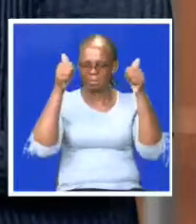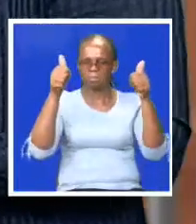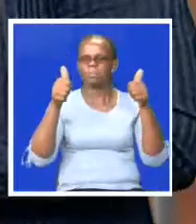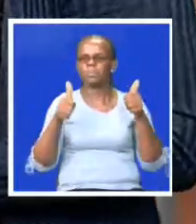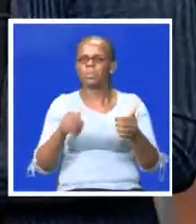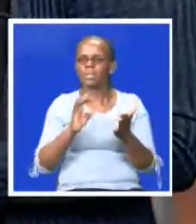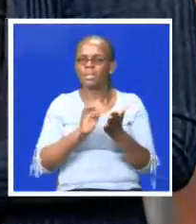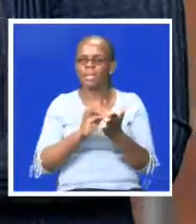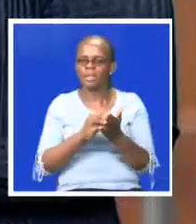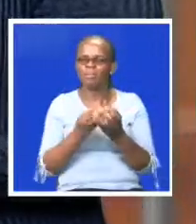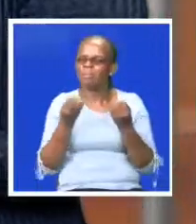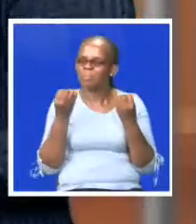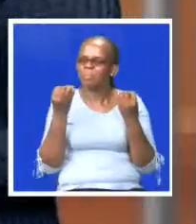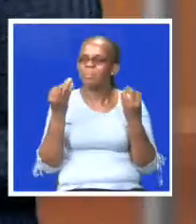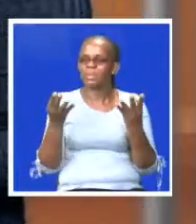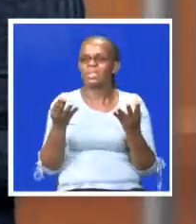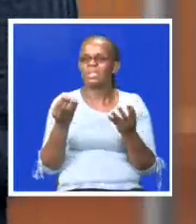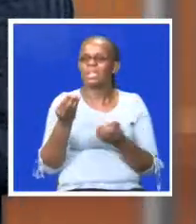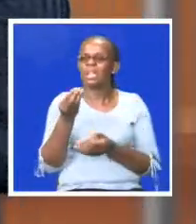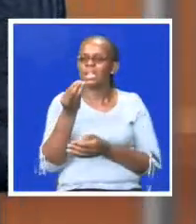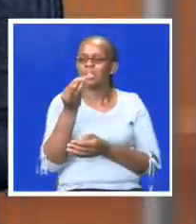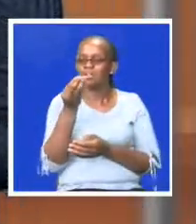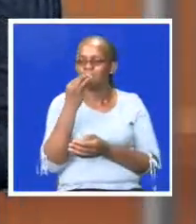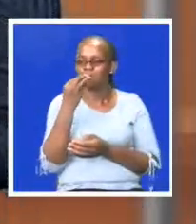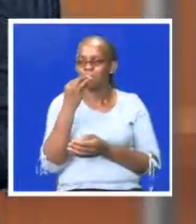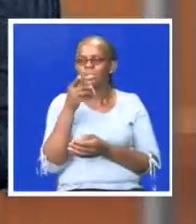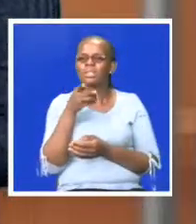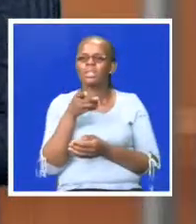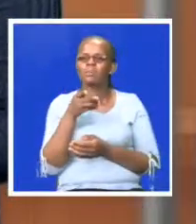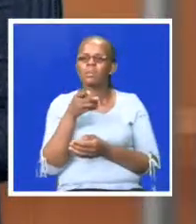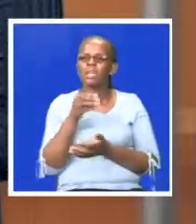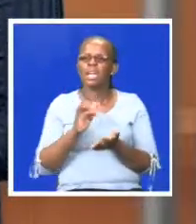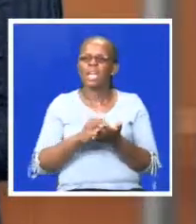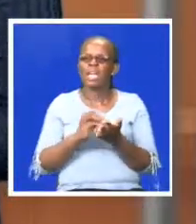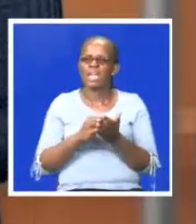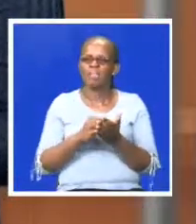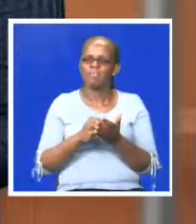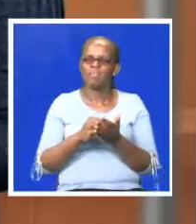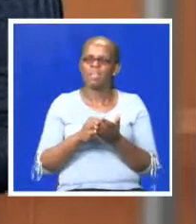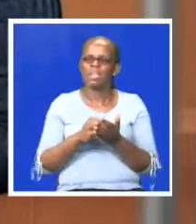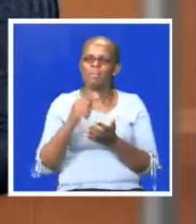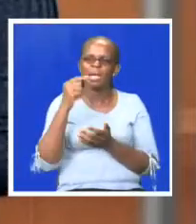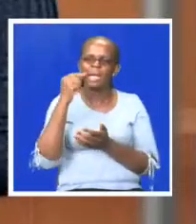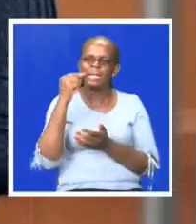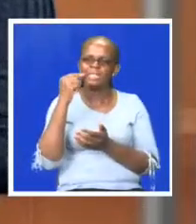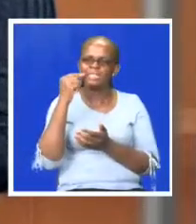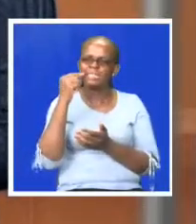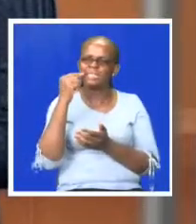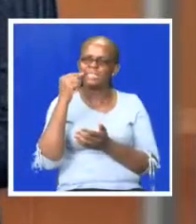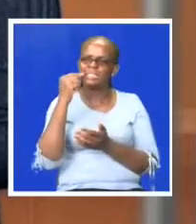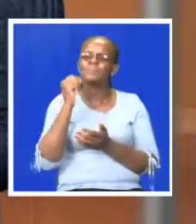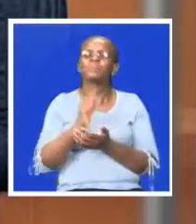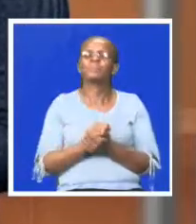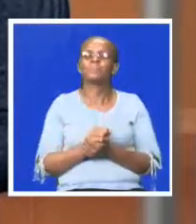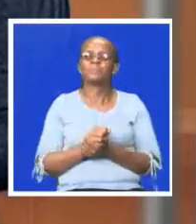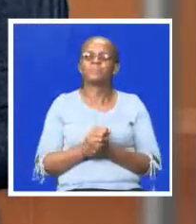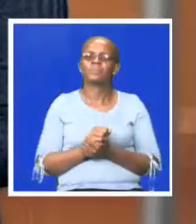many food here, and here I've got some beans. Here I've got some